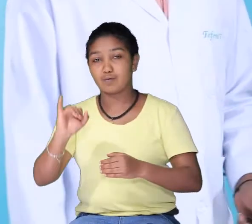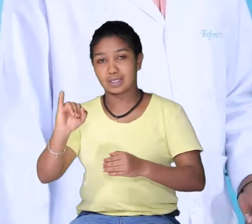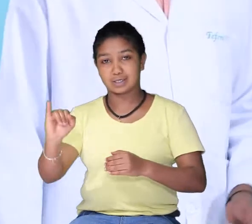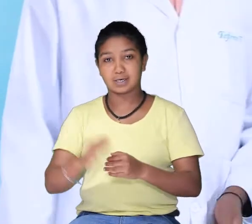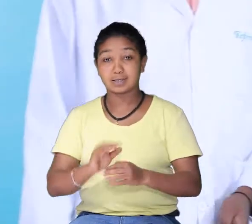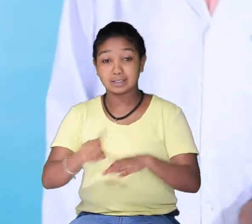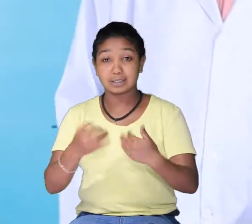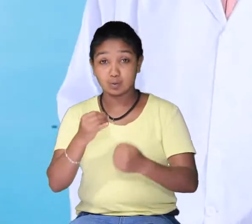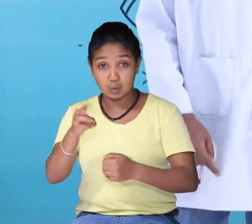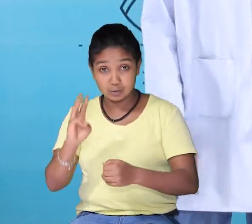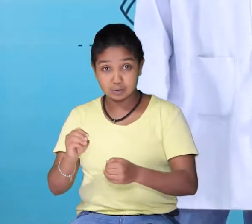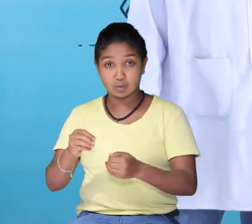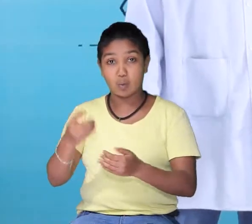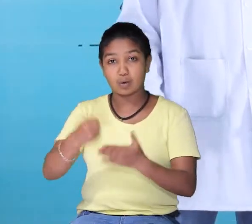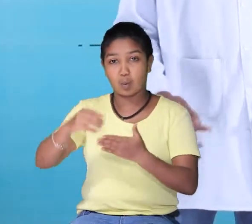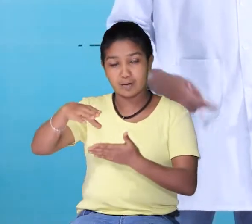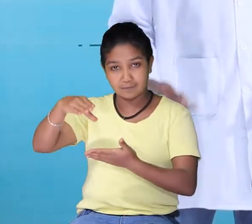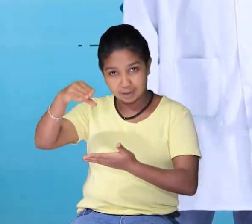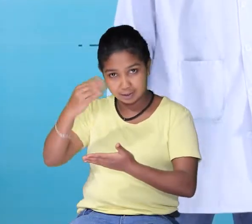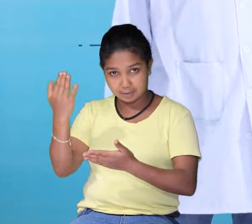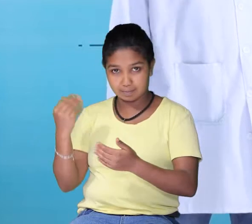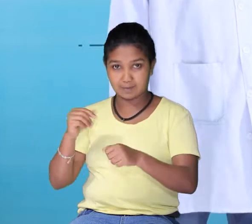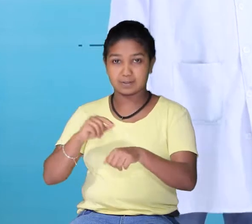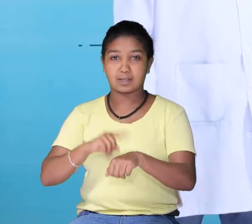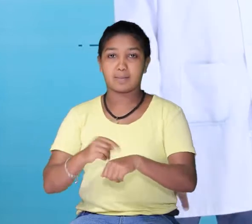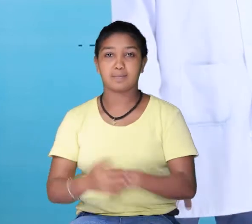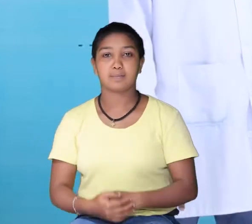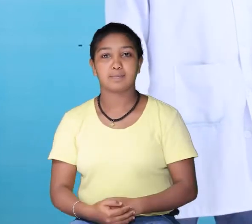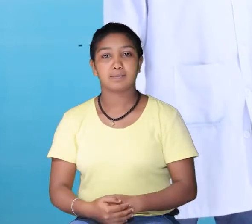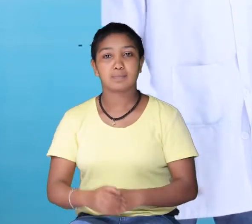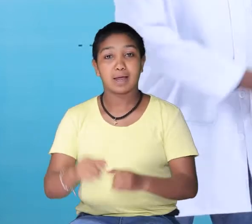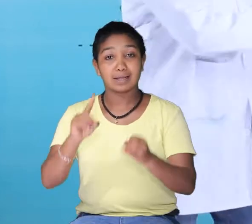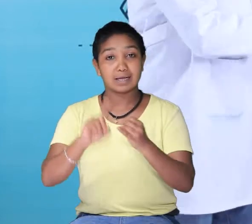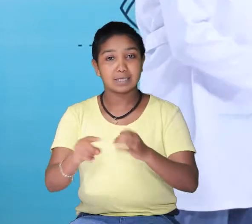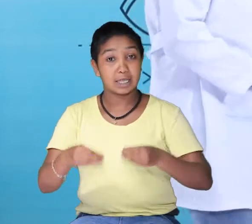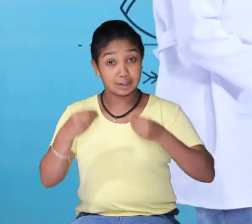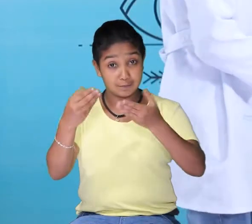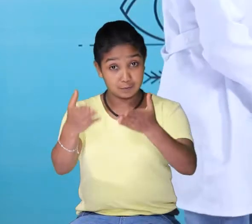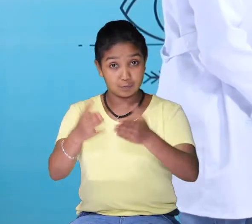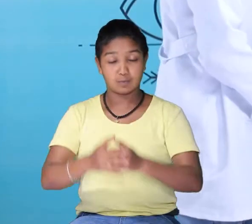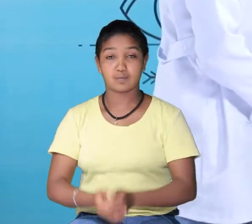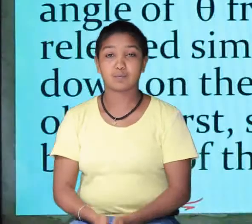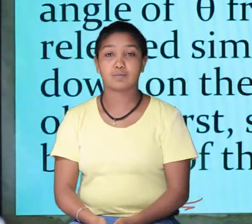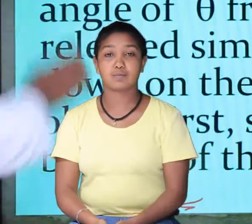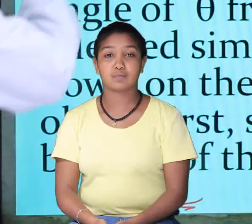inertia. So this was what we have seen previously. And at last, I have gave you,